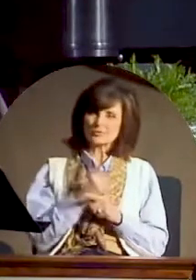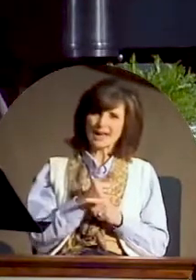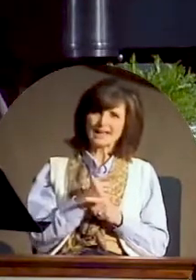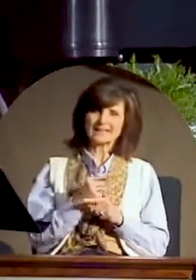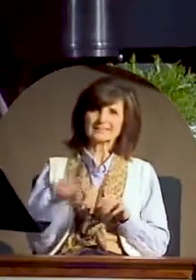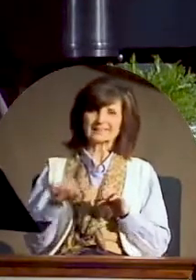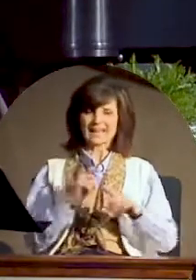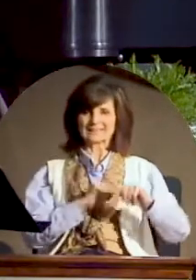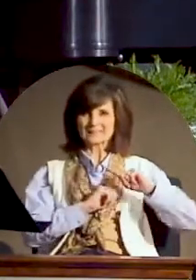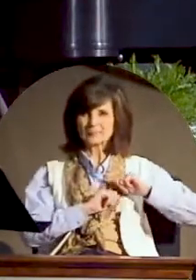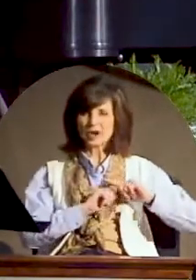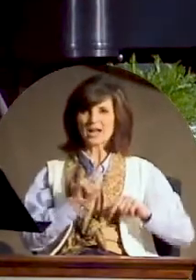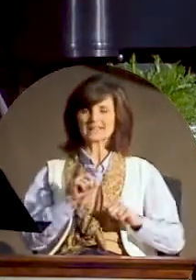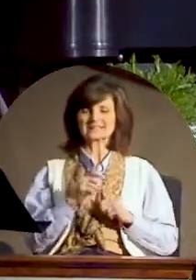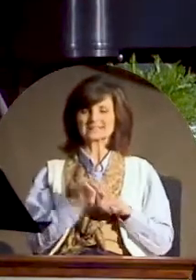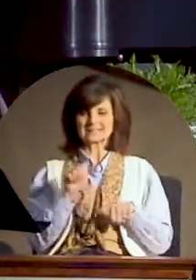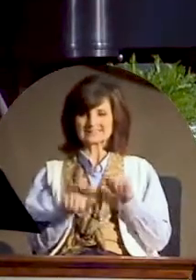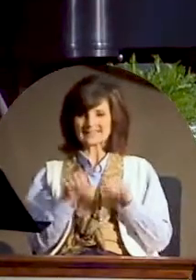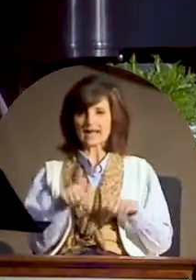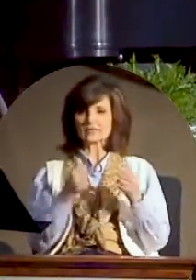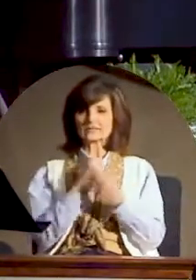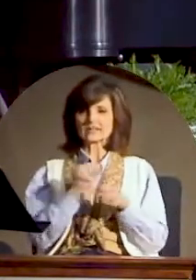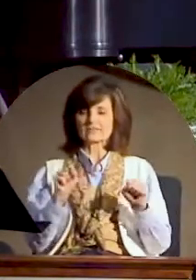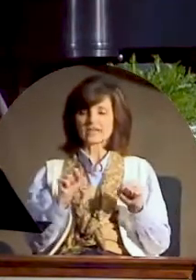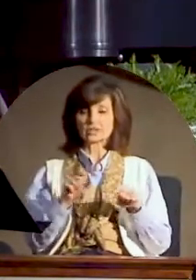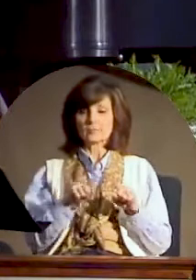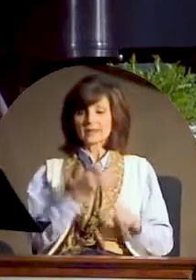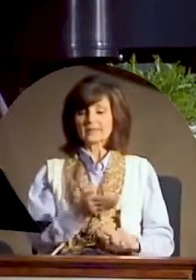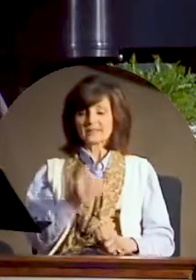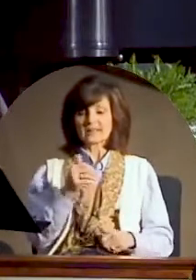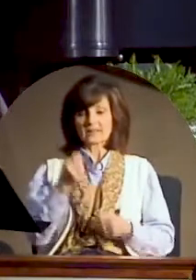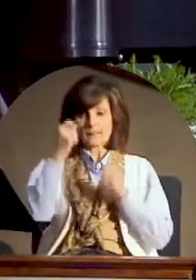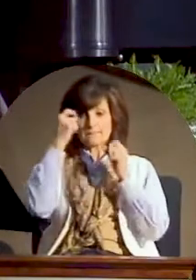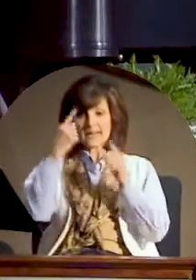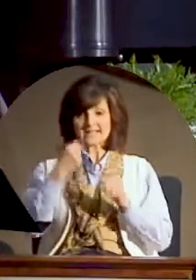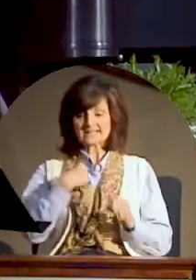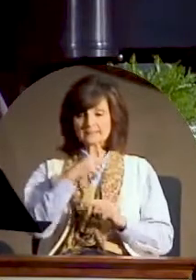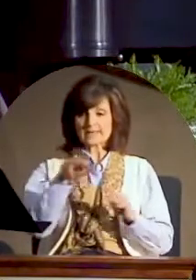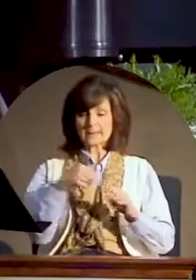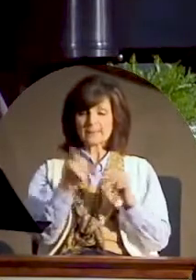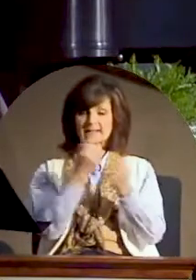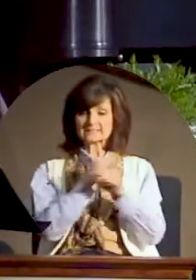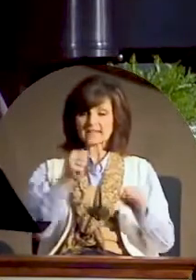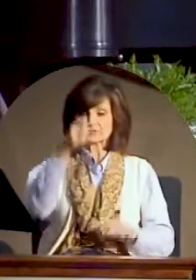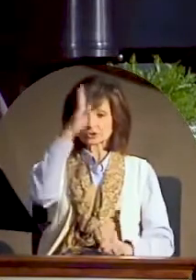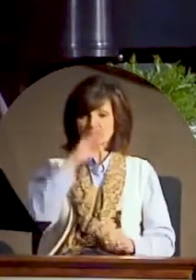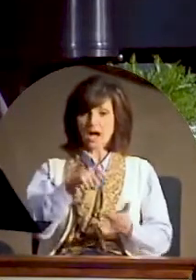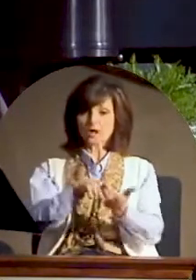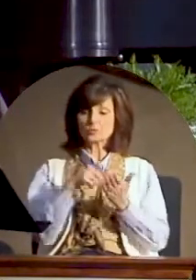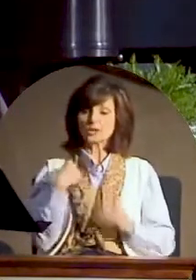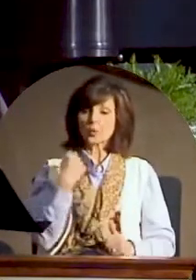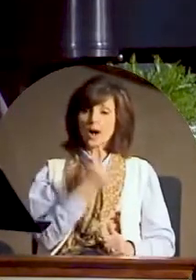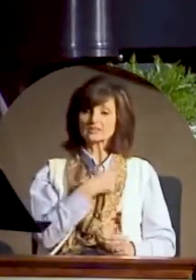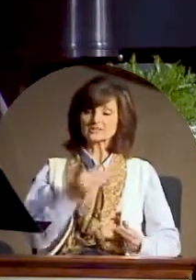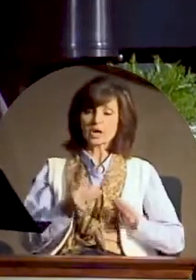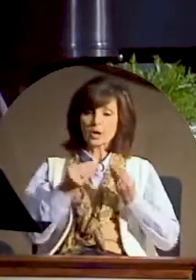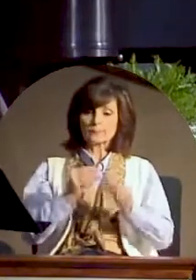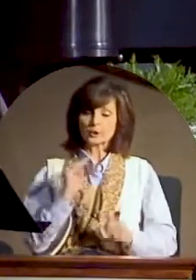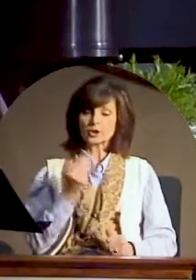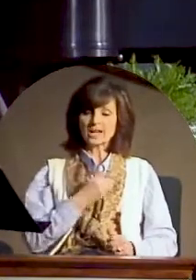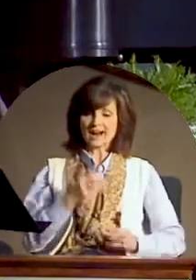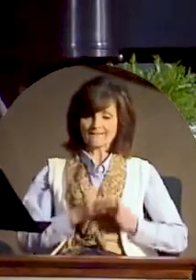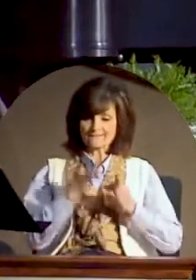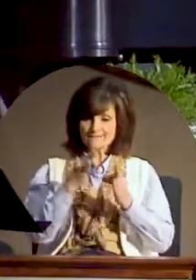receive Jesus? But here's the thing that amazes me about faith. God requires us to put our faith,